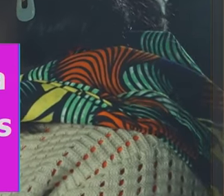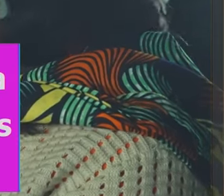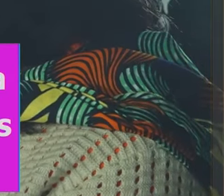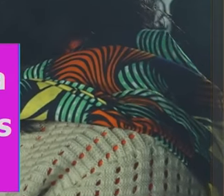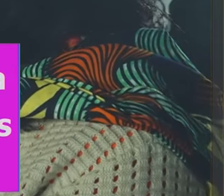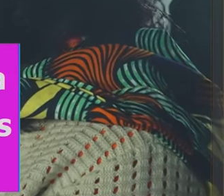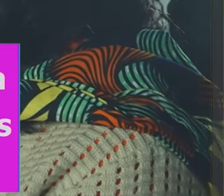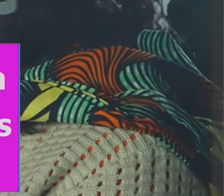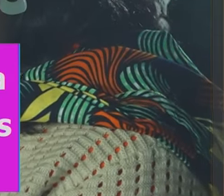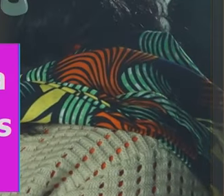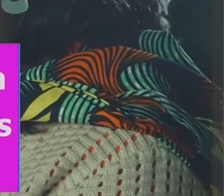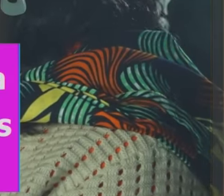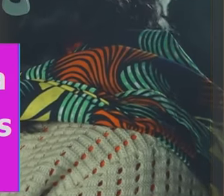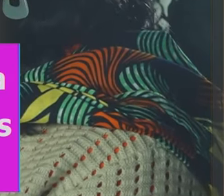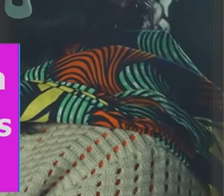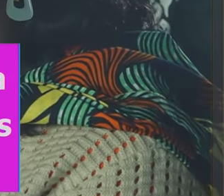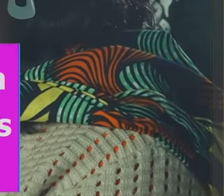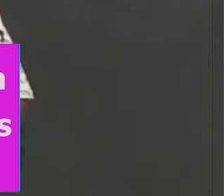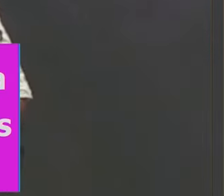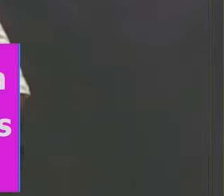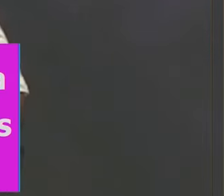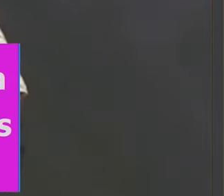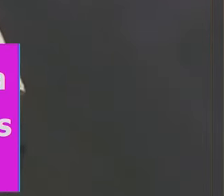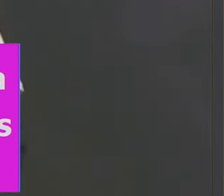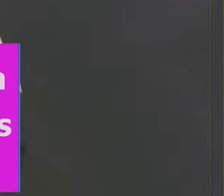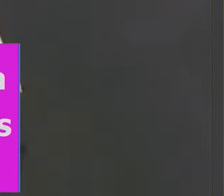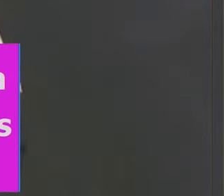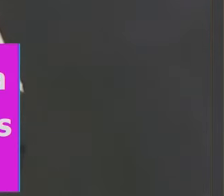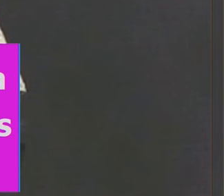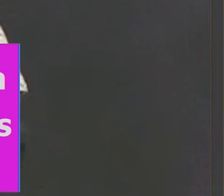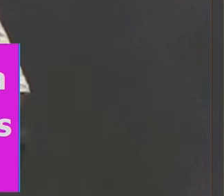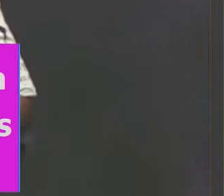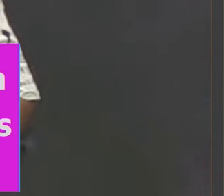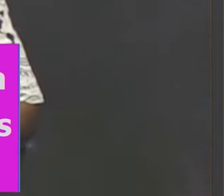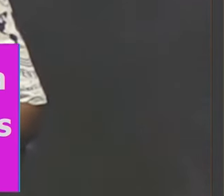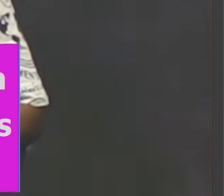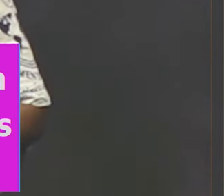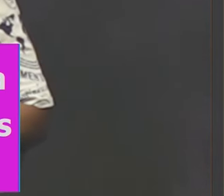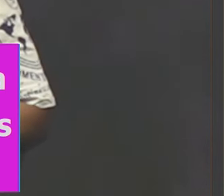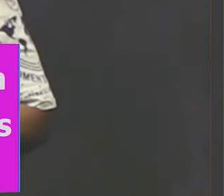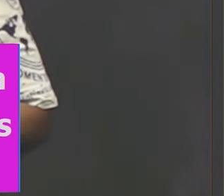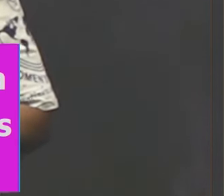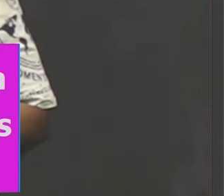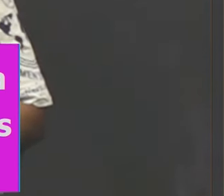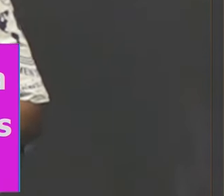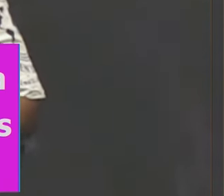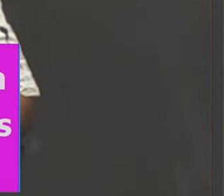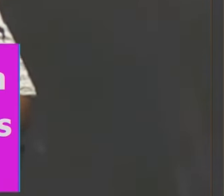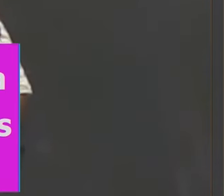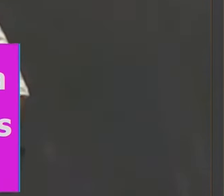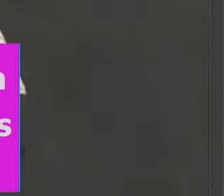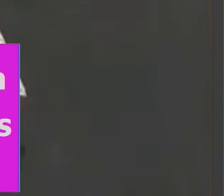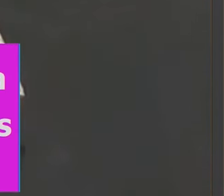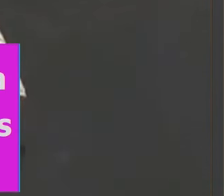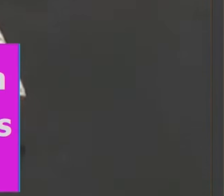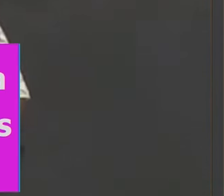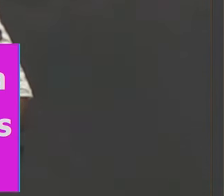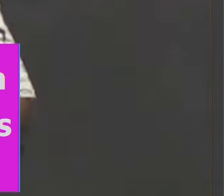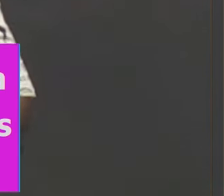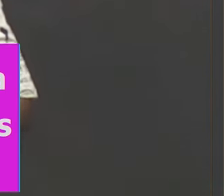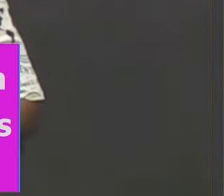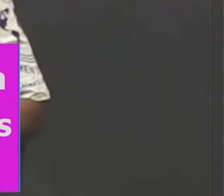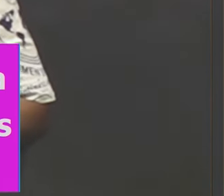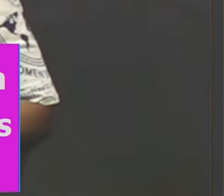ensoye eni nyankyrase a ebefisi amawo na